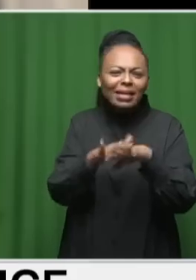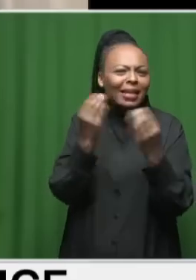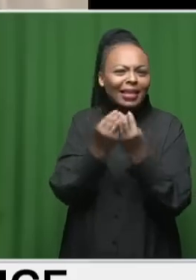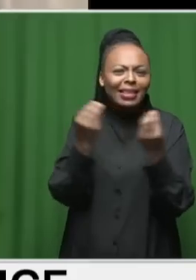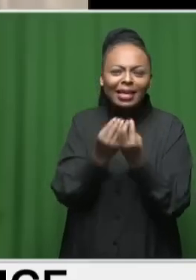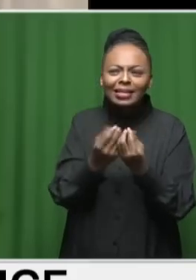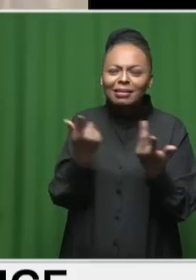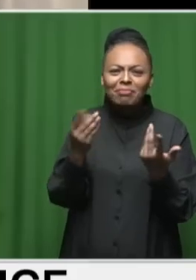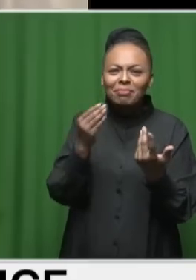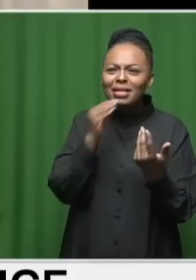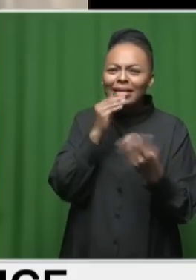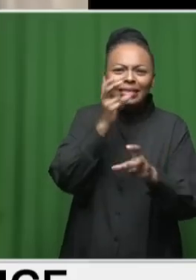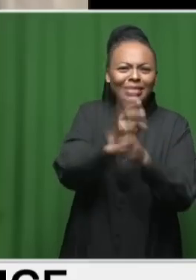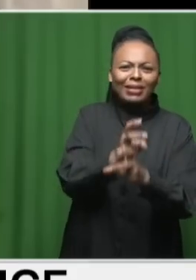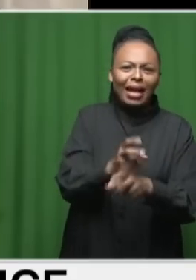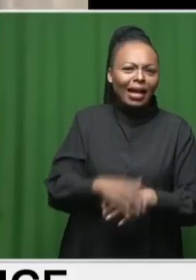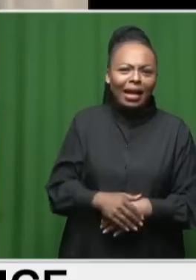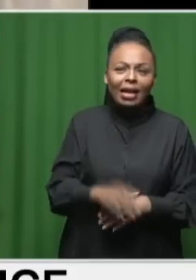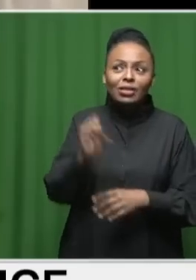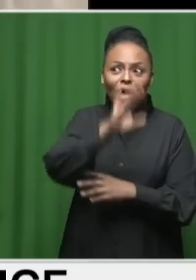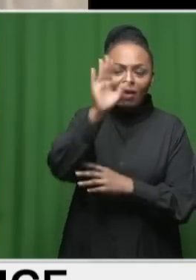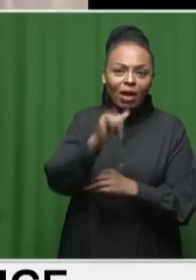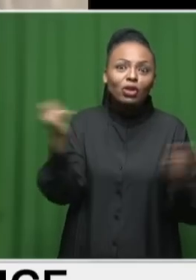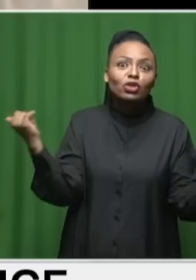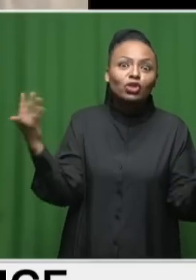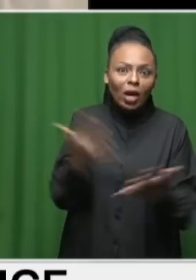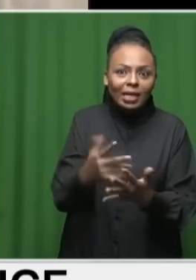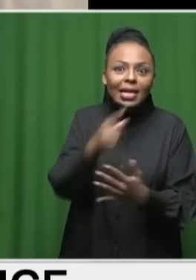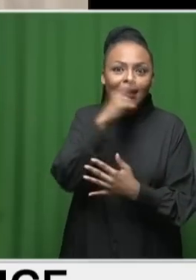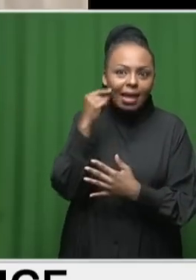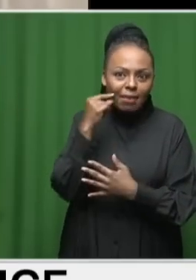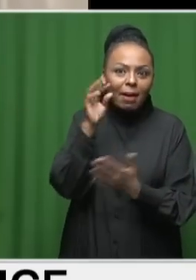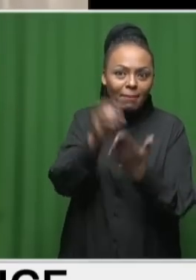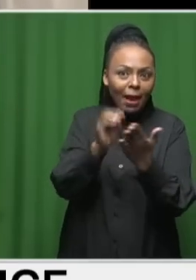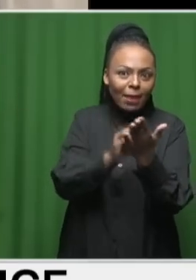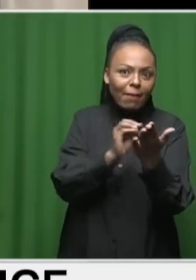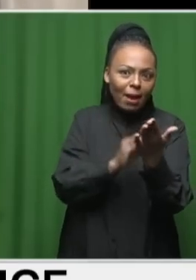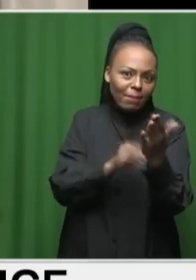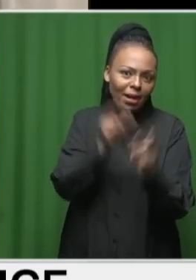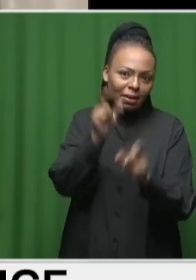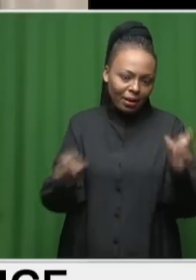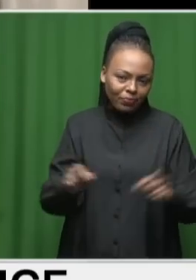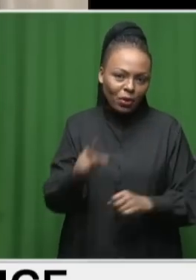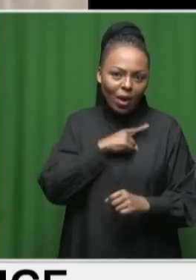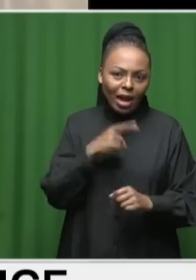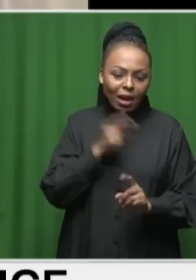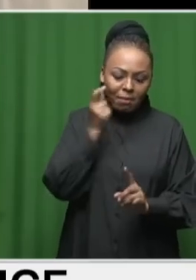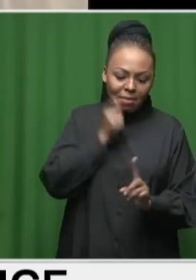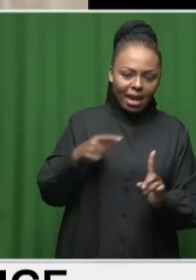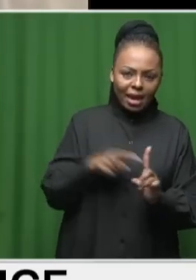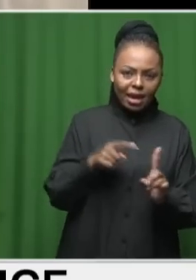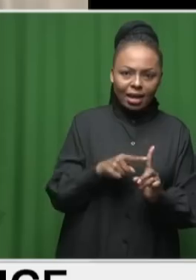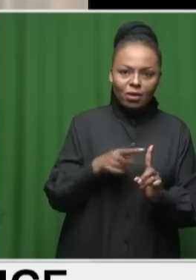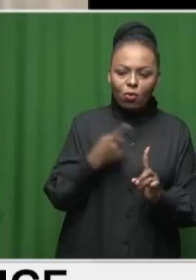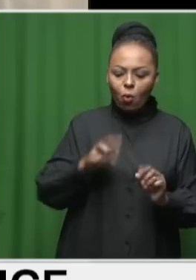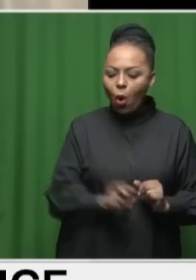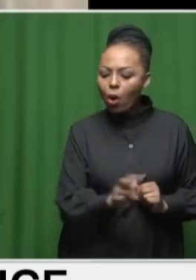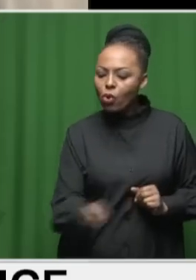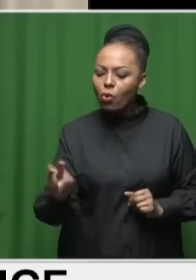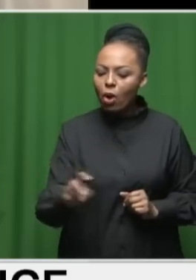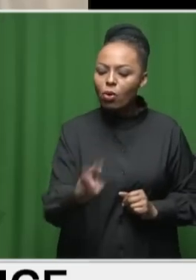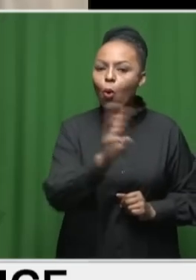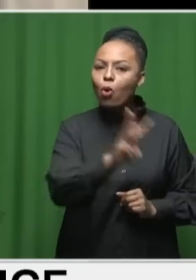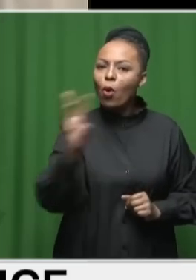difficult, but South Africa is going to be shocked with the names that's going to come out of here. The fact that this man was walking around in Woolworths tells you that he had political